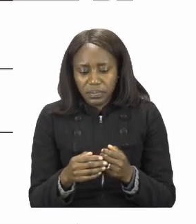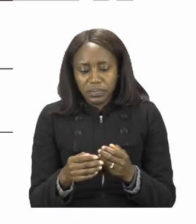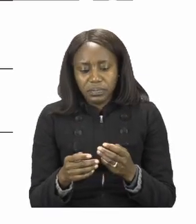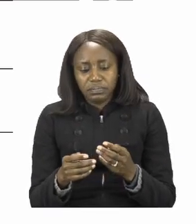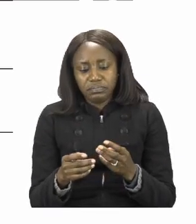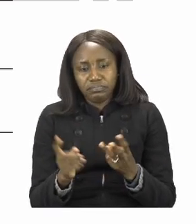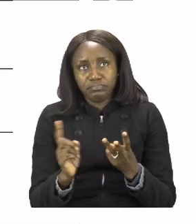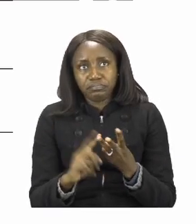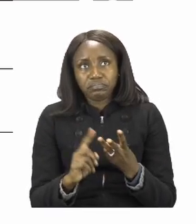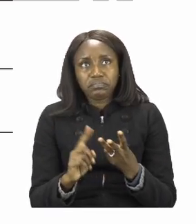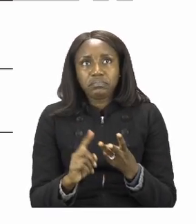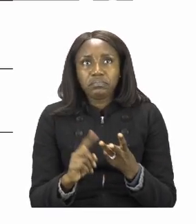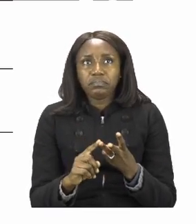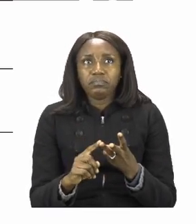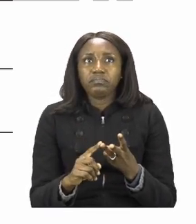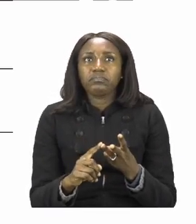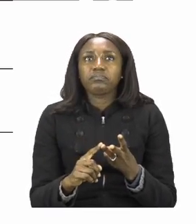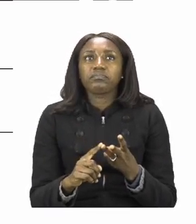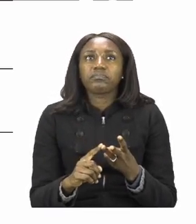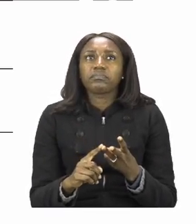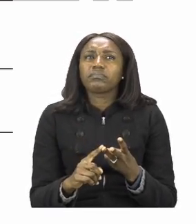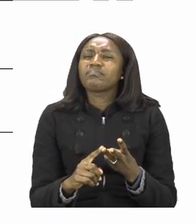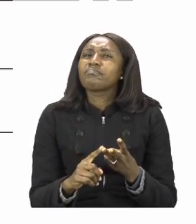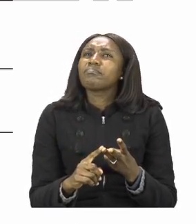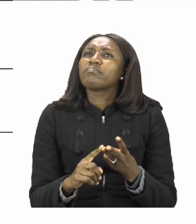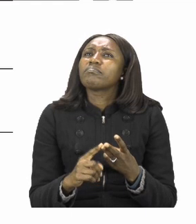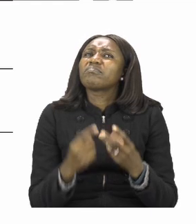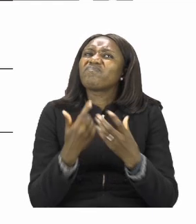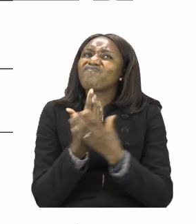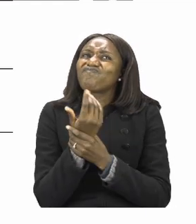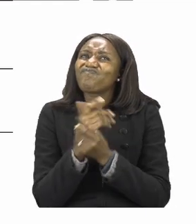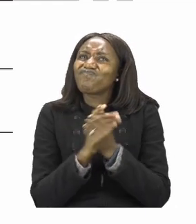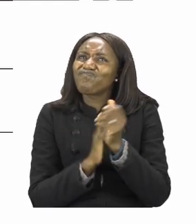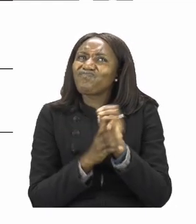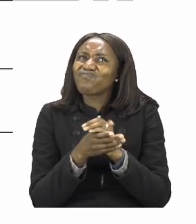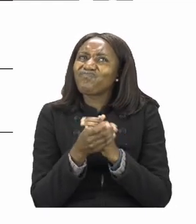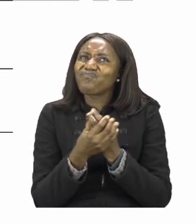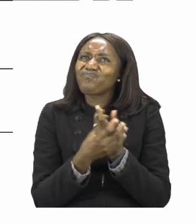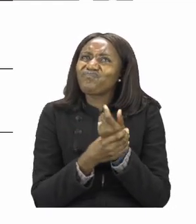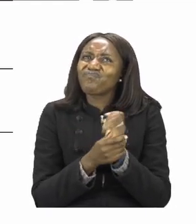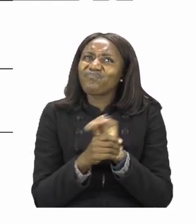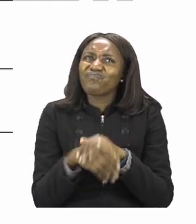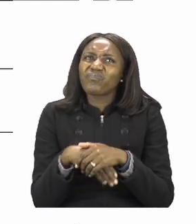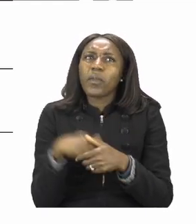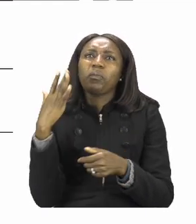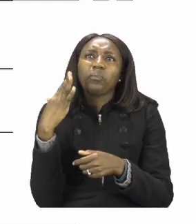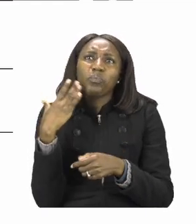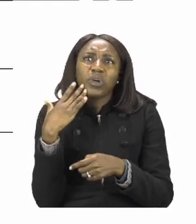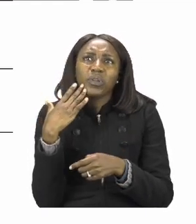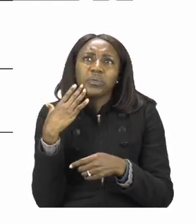Number 3 says, when must you wash your hands?